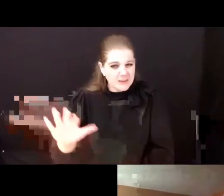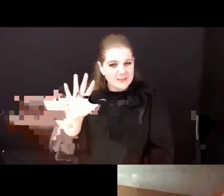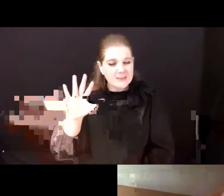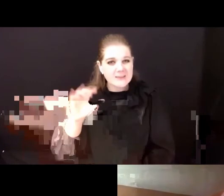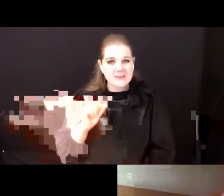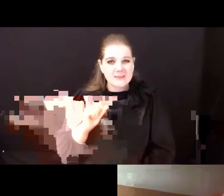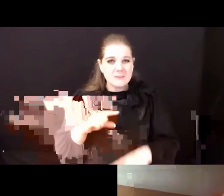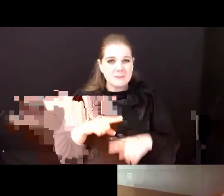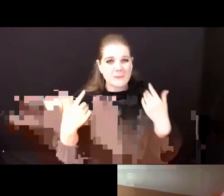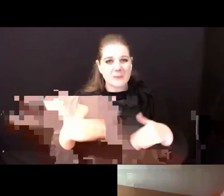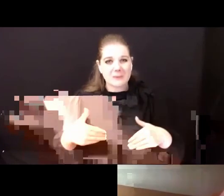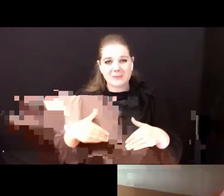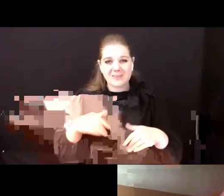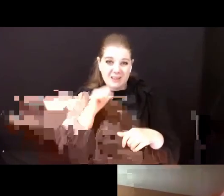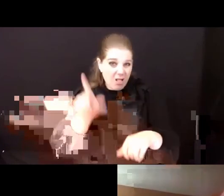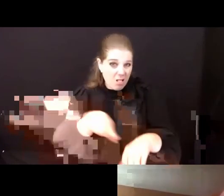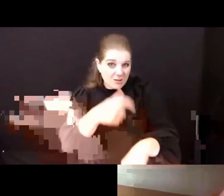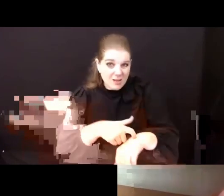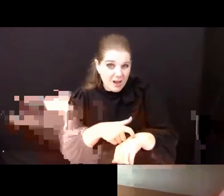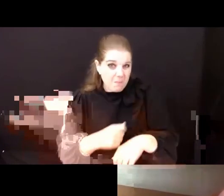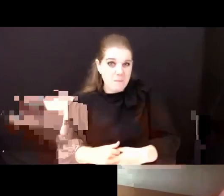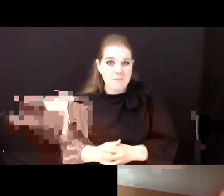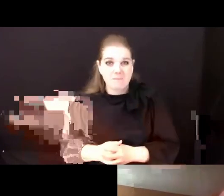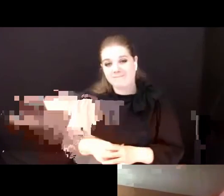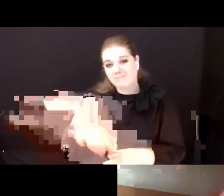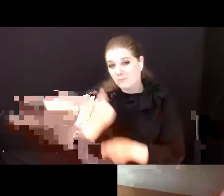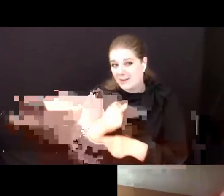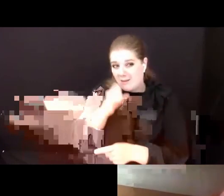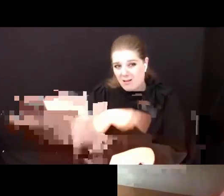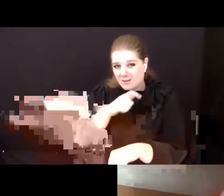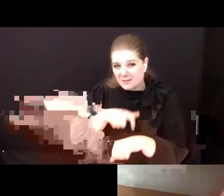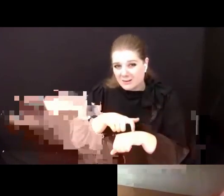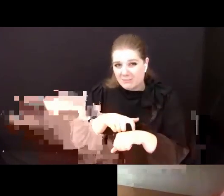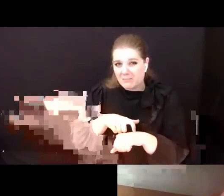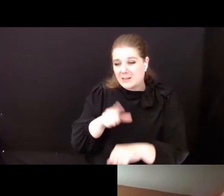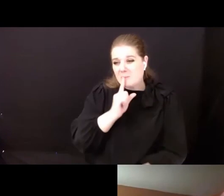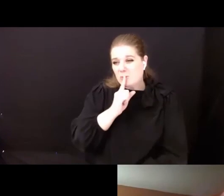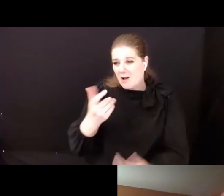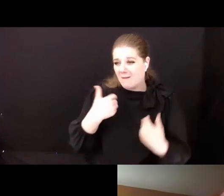far back. And I'm sure that you have lots of stories of being treated that way,